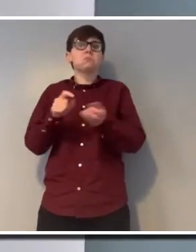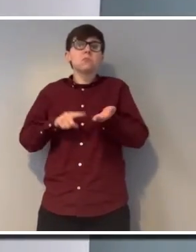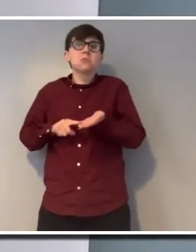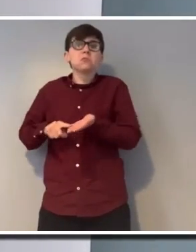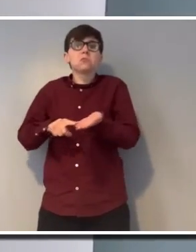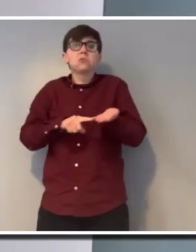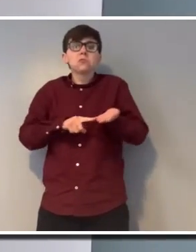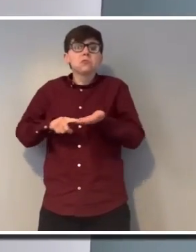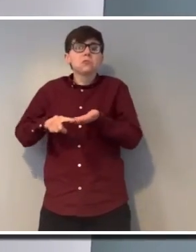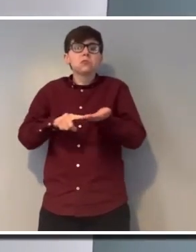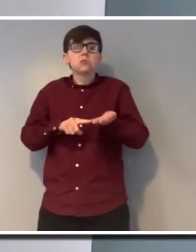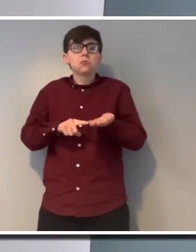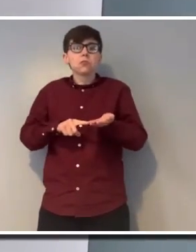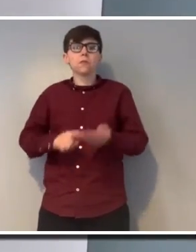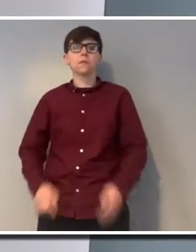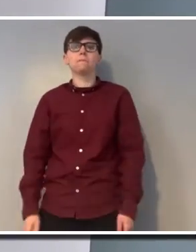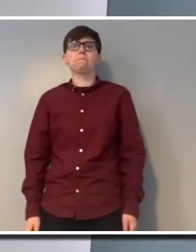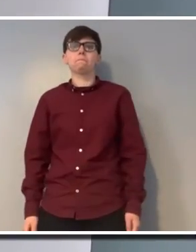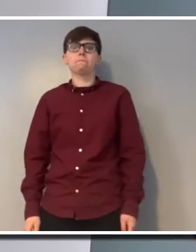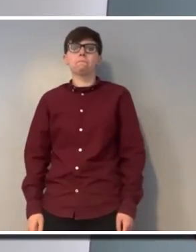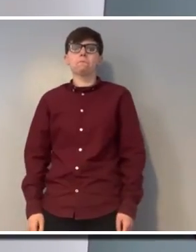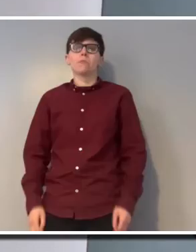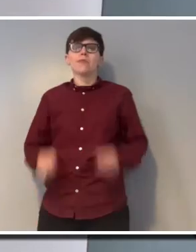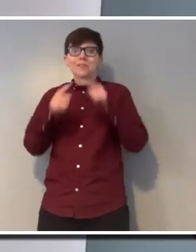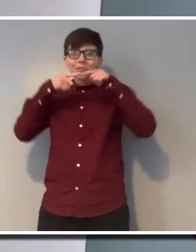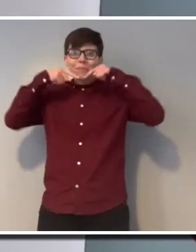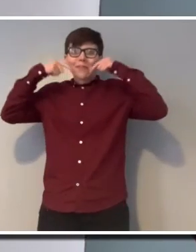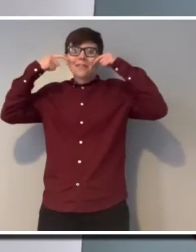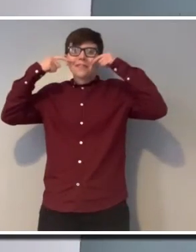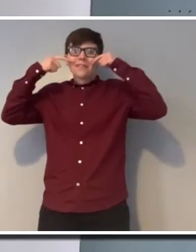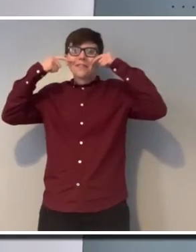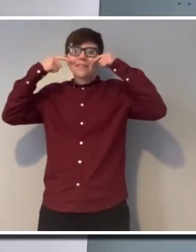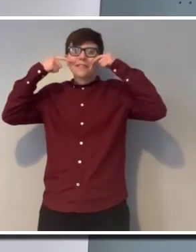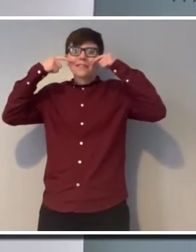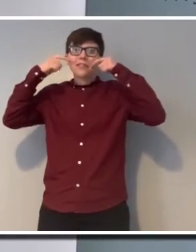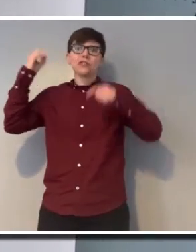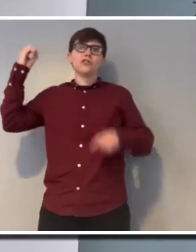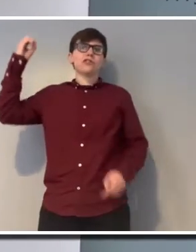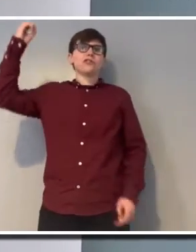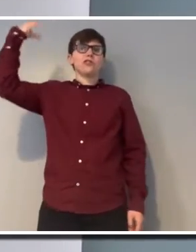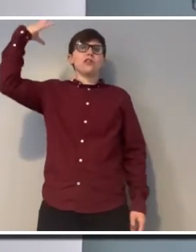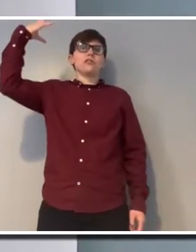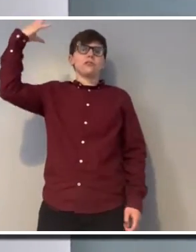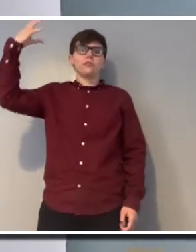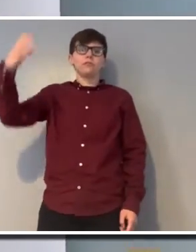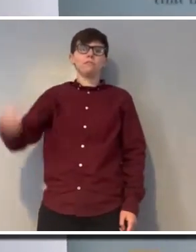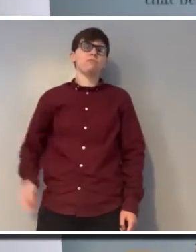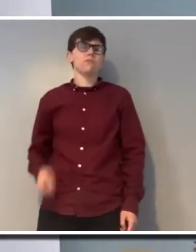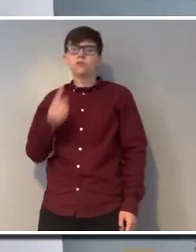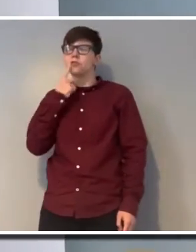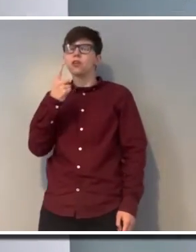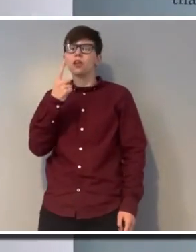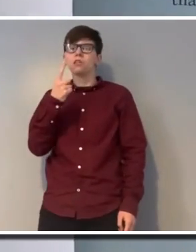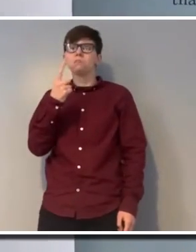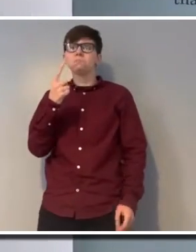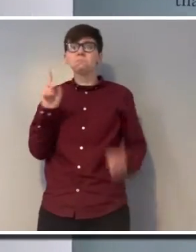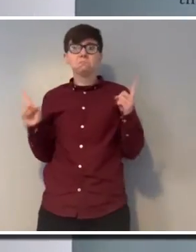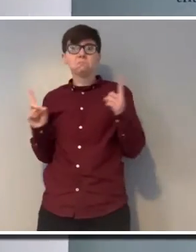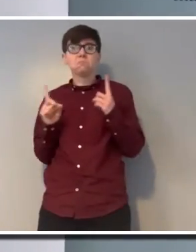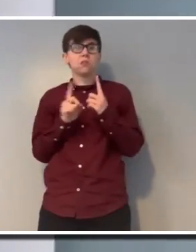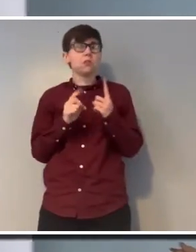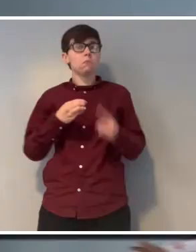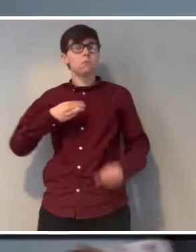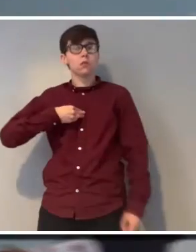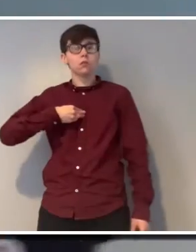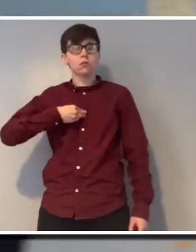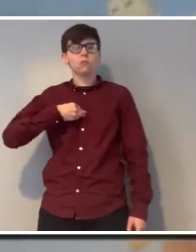He never spoke or made a noise. He didn't play with games or toys.